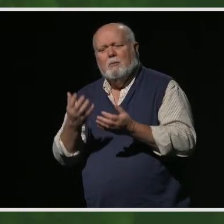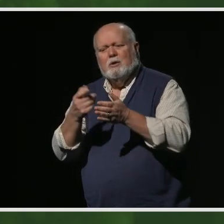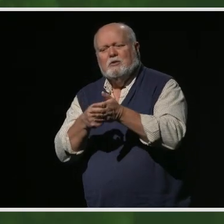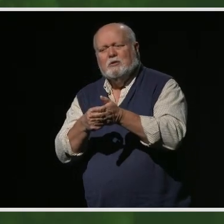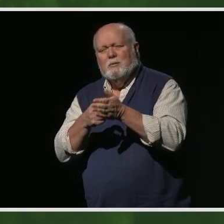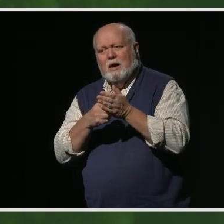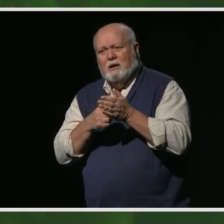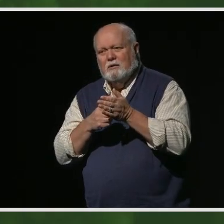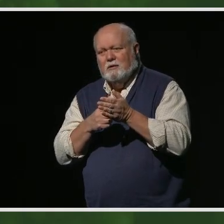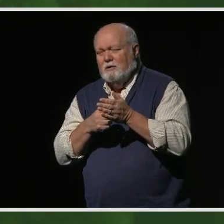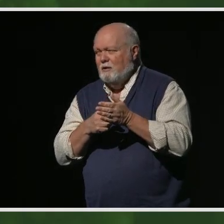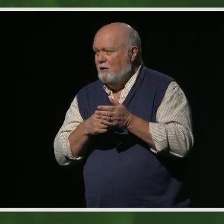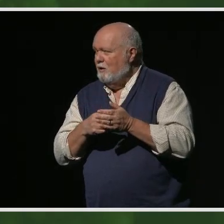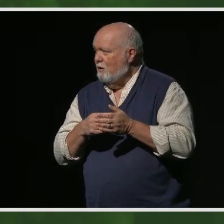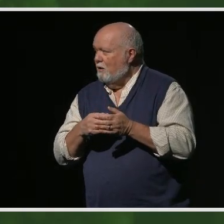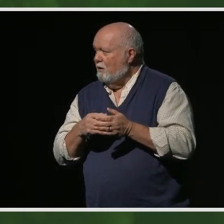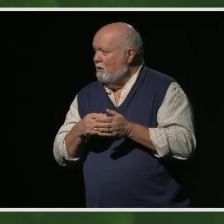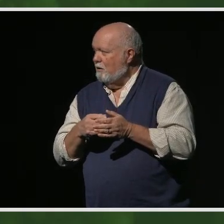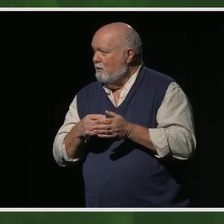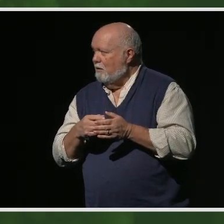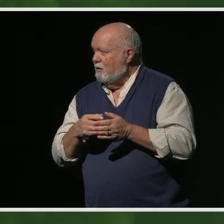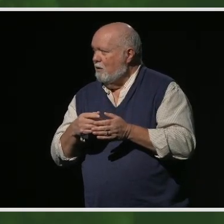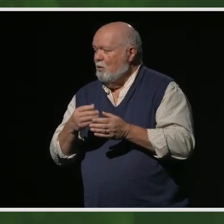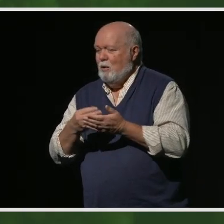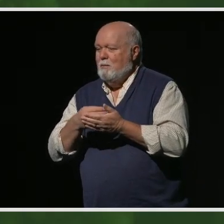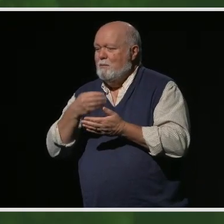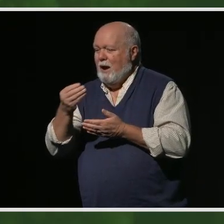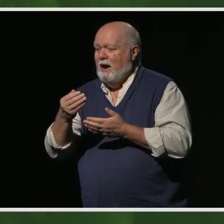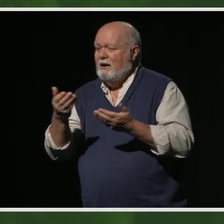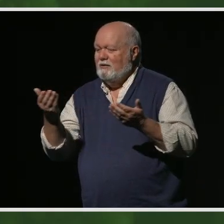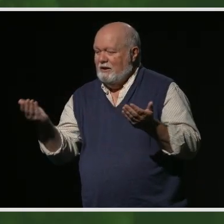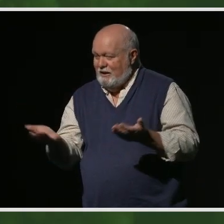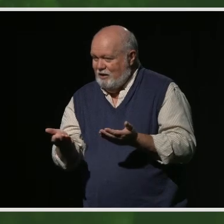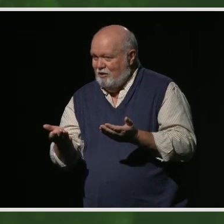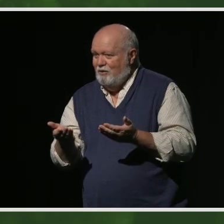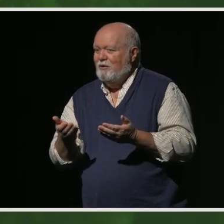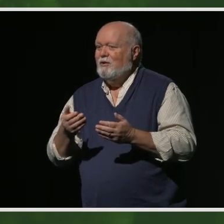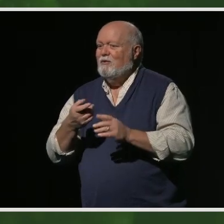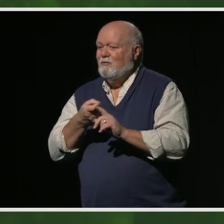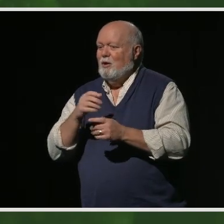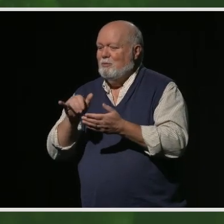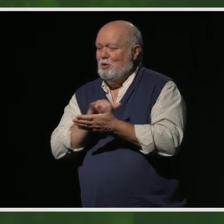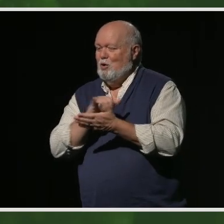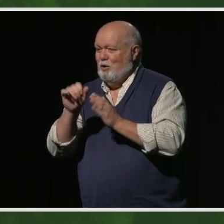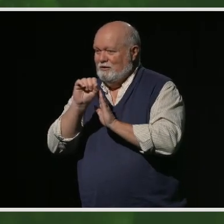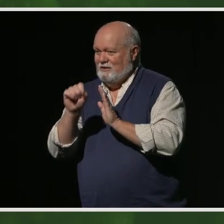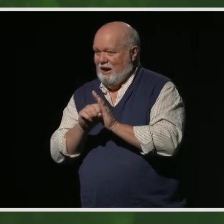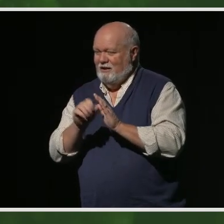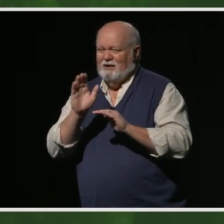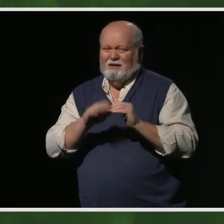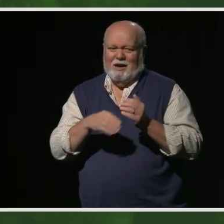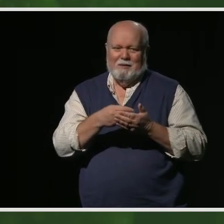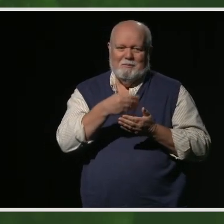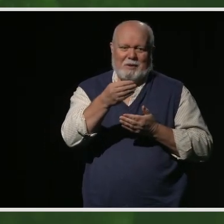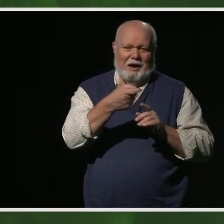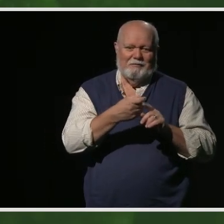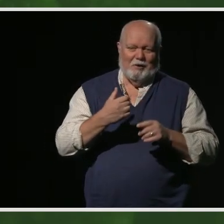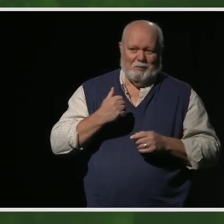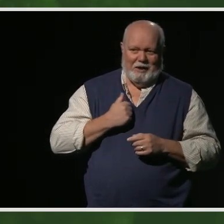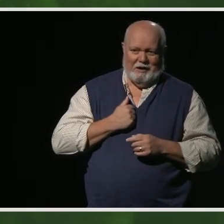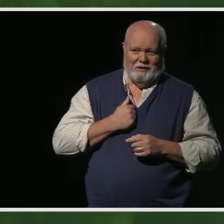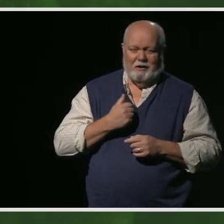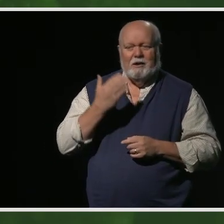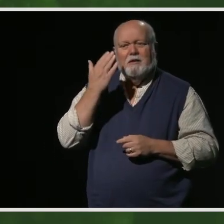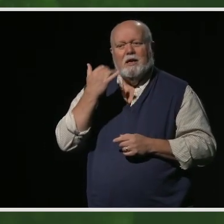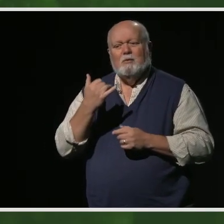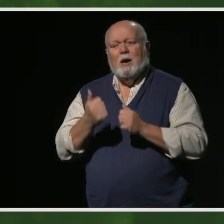from here, New York State, than Canada. This is why the biggest impact comes from the $1 million